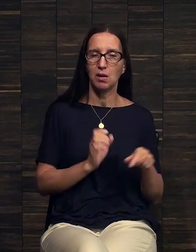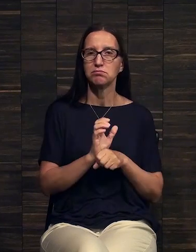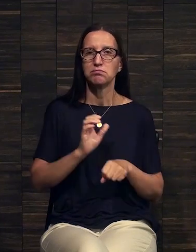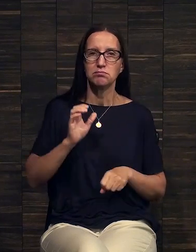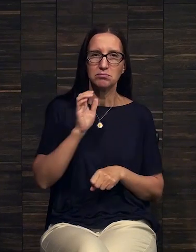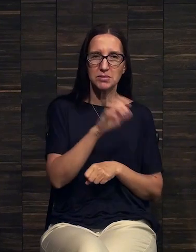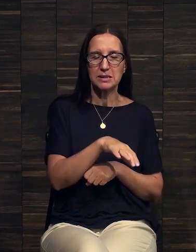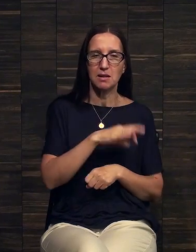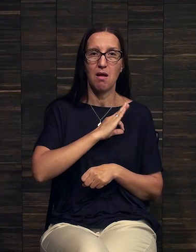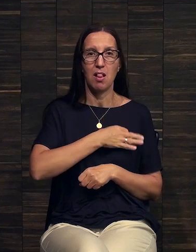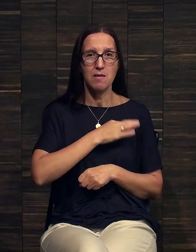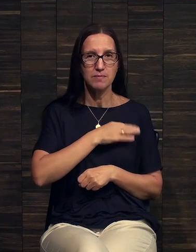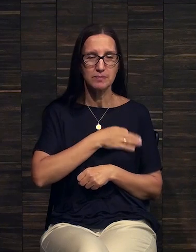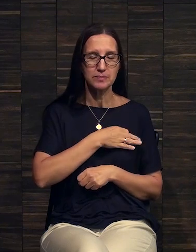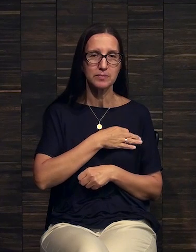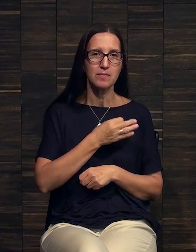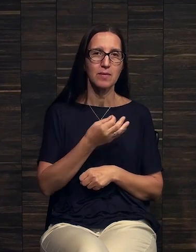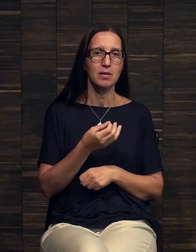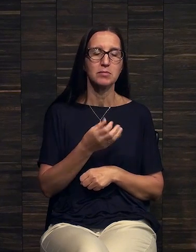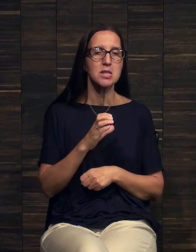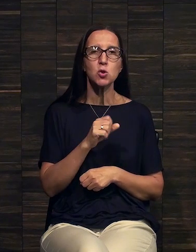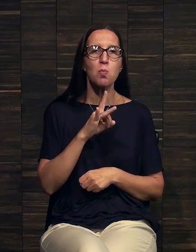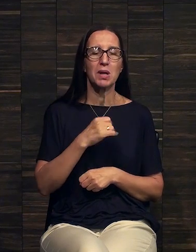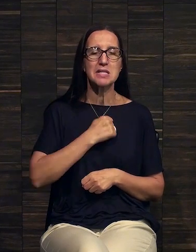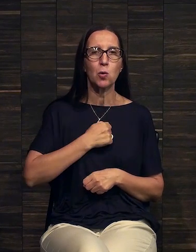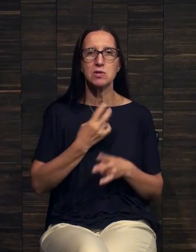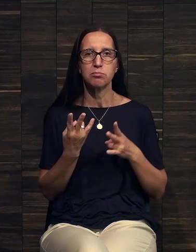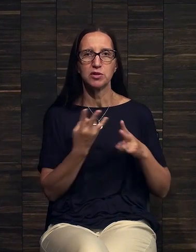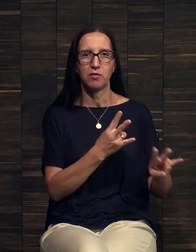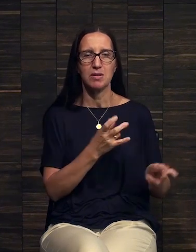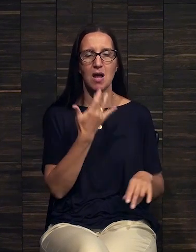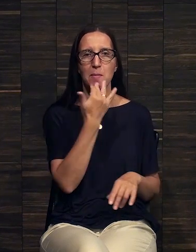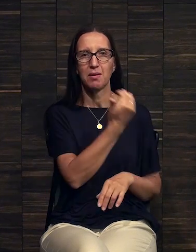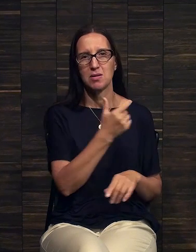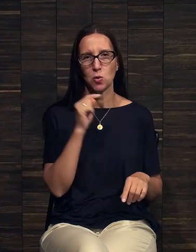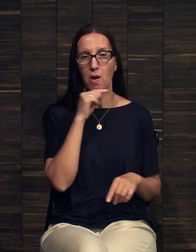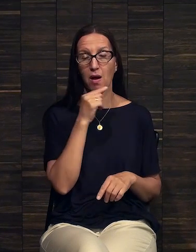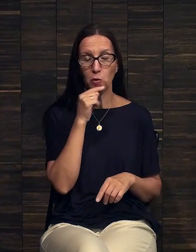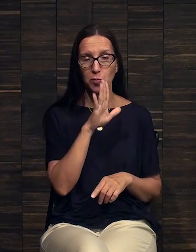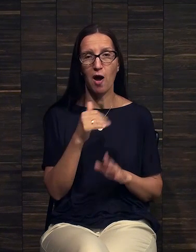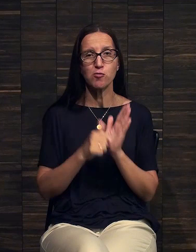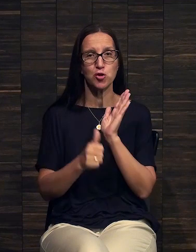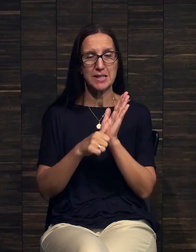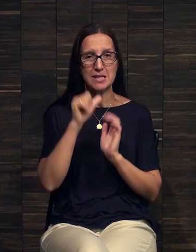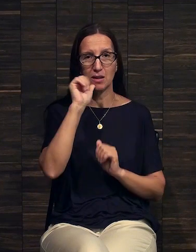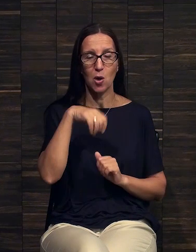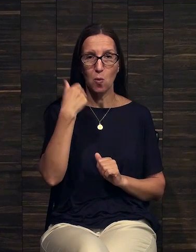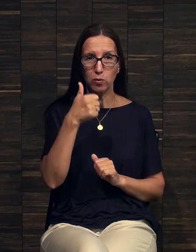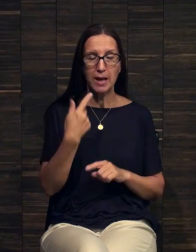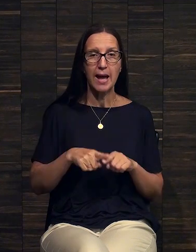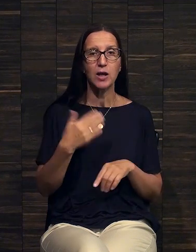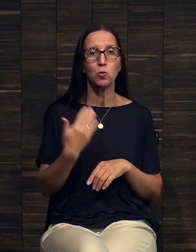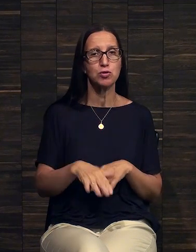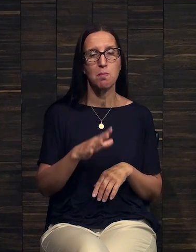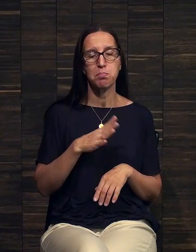50s, KGB sent a super evil man to undermine American economy. In the